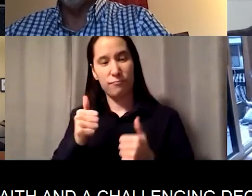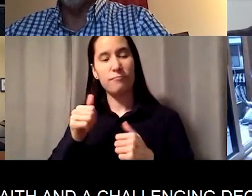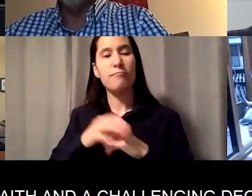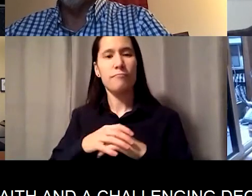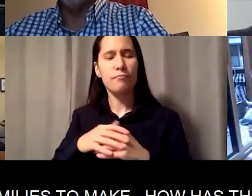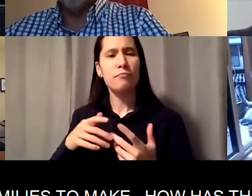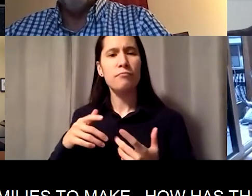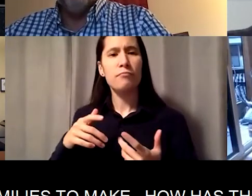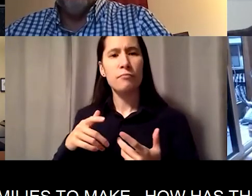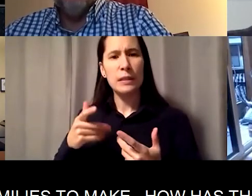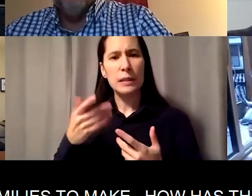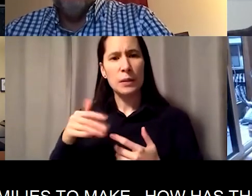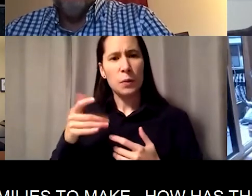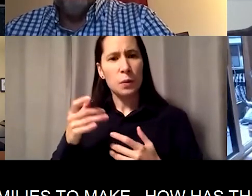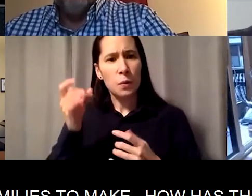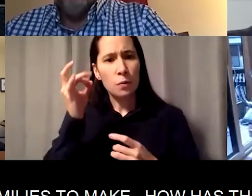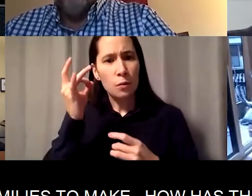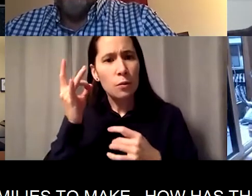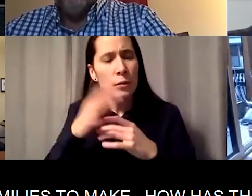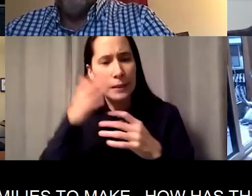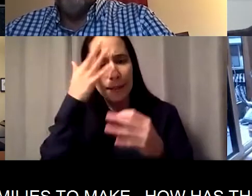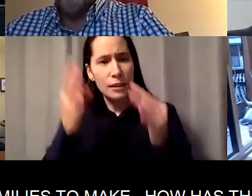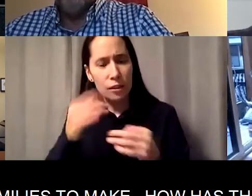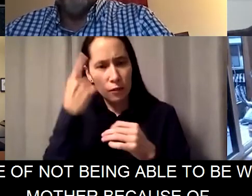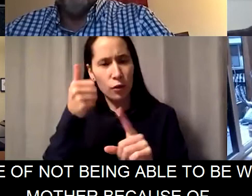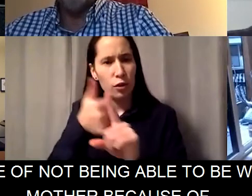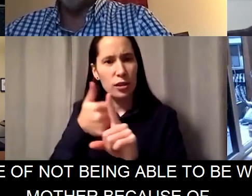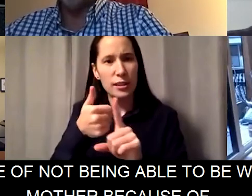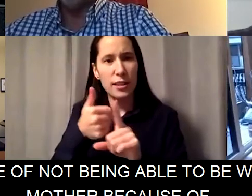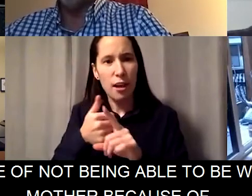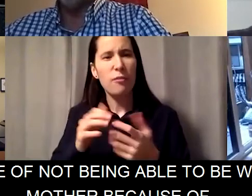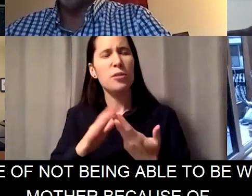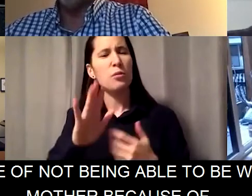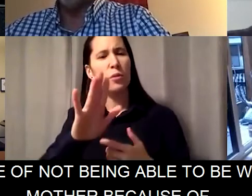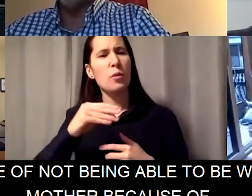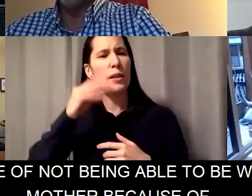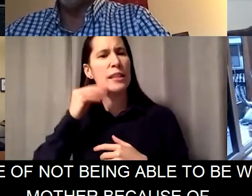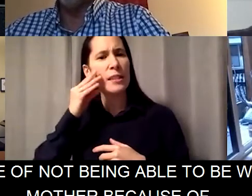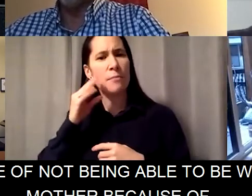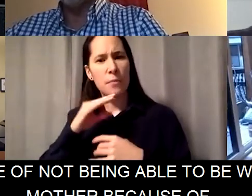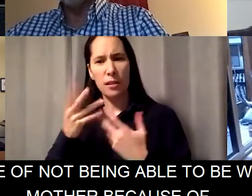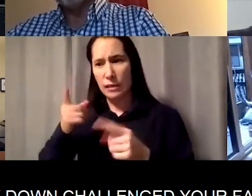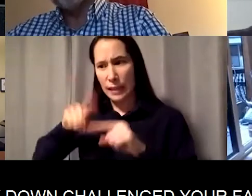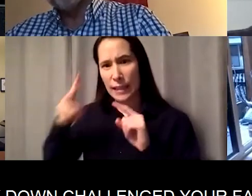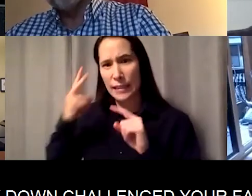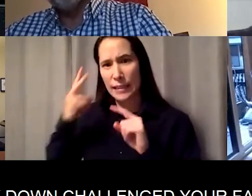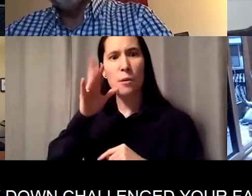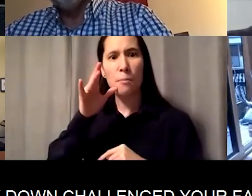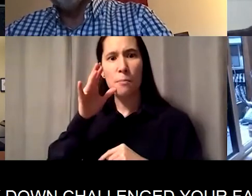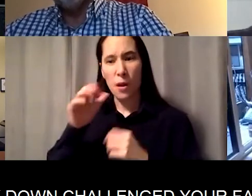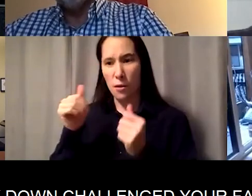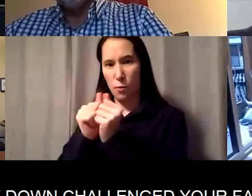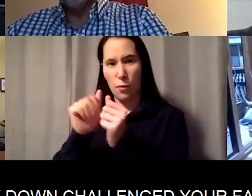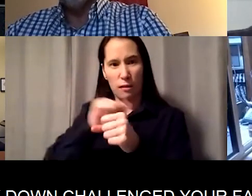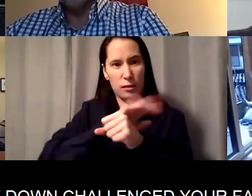families to make. How has the experience of not being able to be with your mother because of the lockdown challenged your